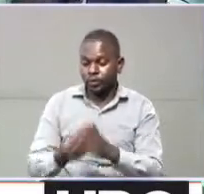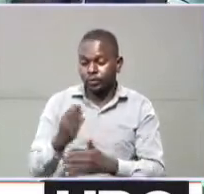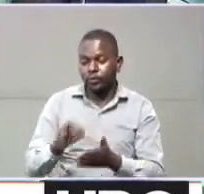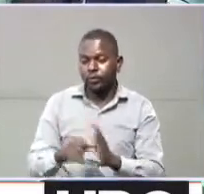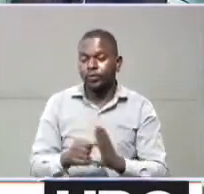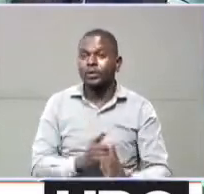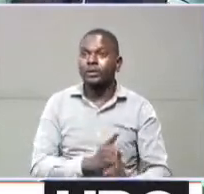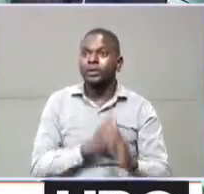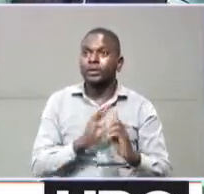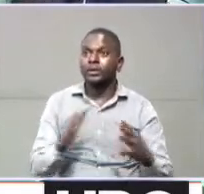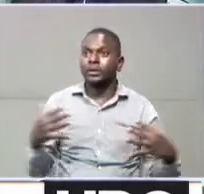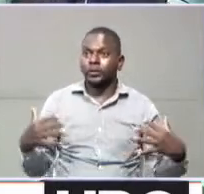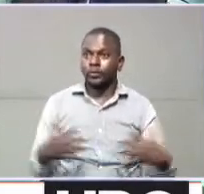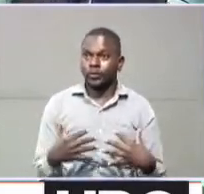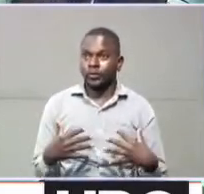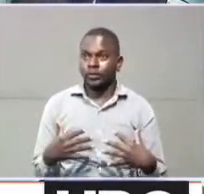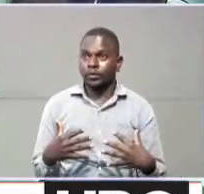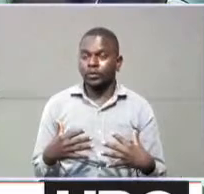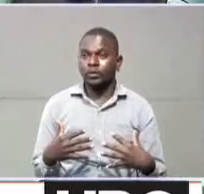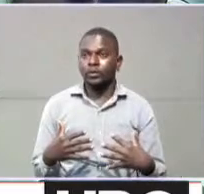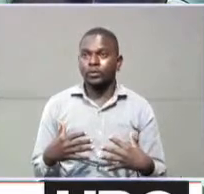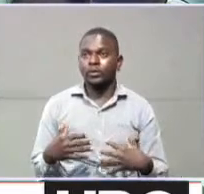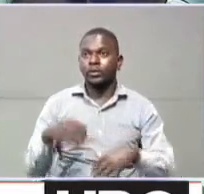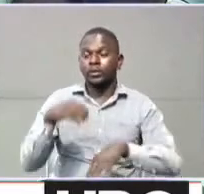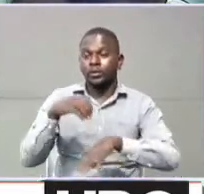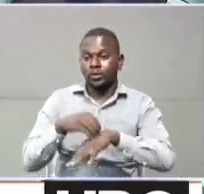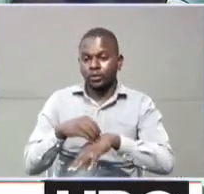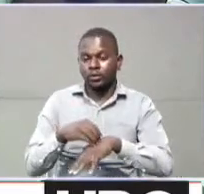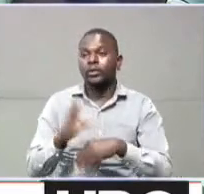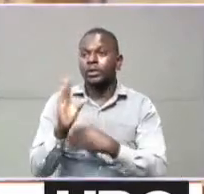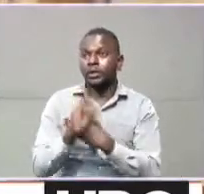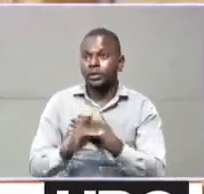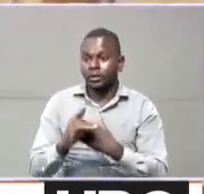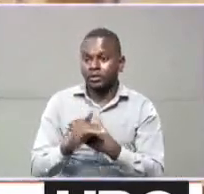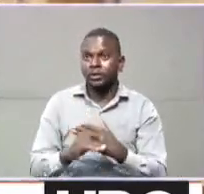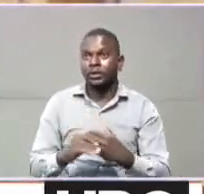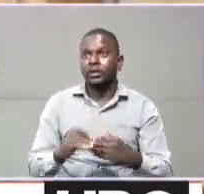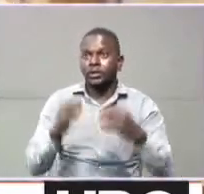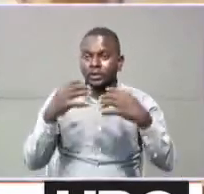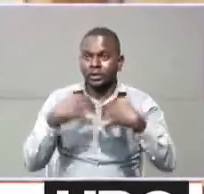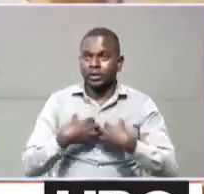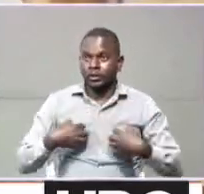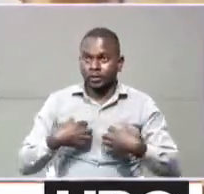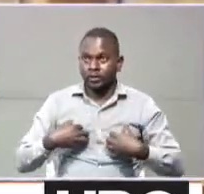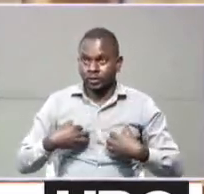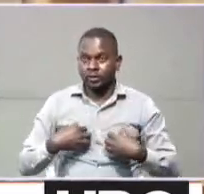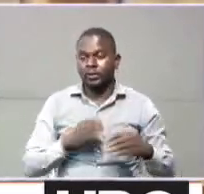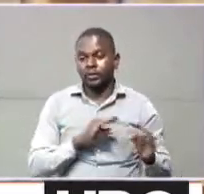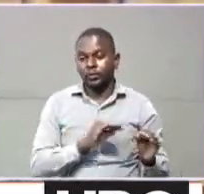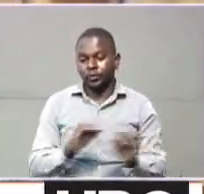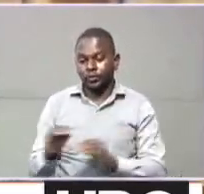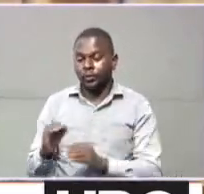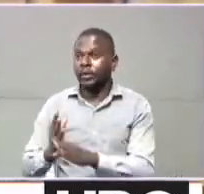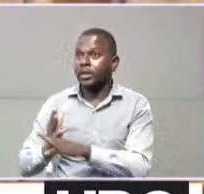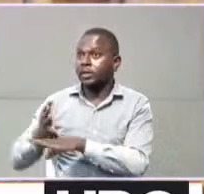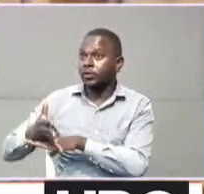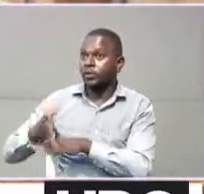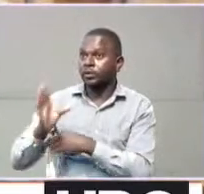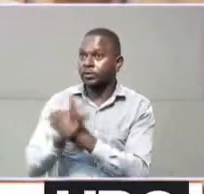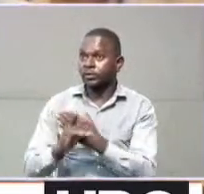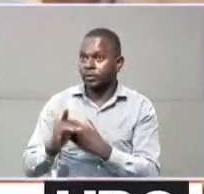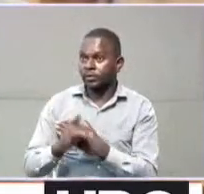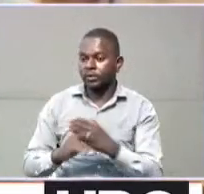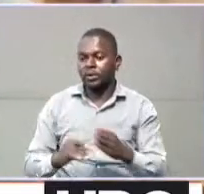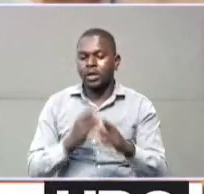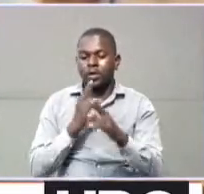insecurity in third district where animals are stolen and are brought up this longer district right